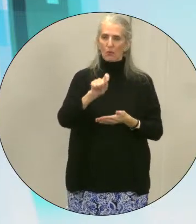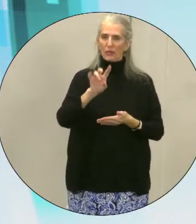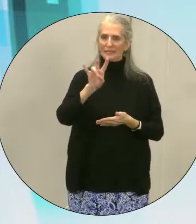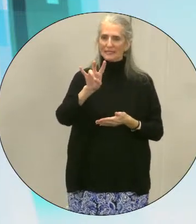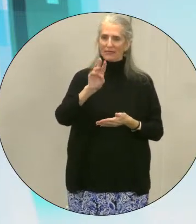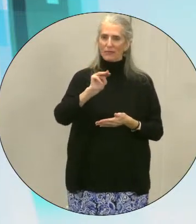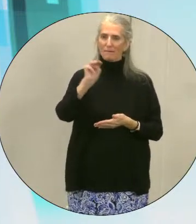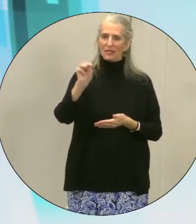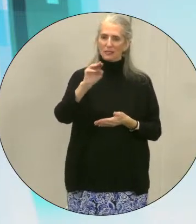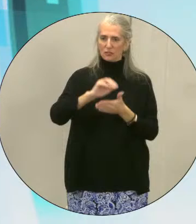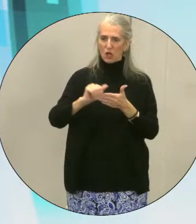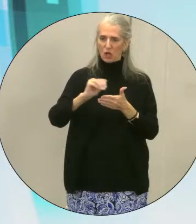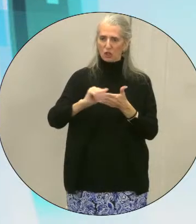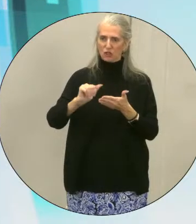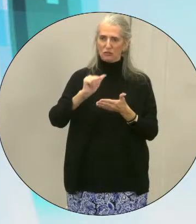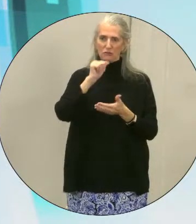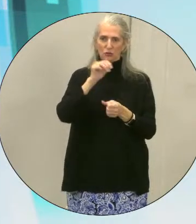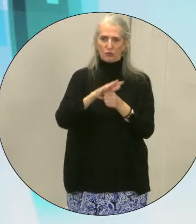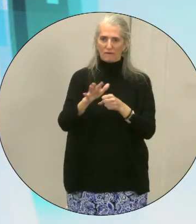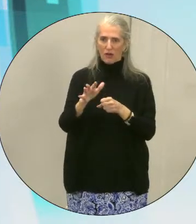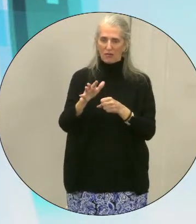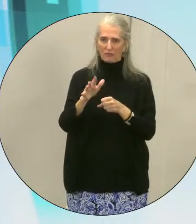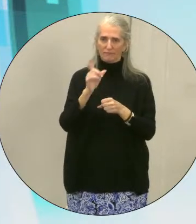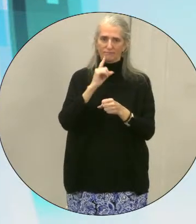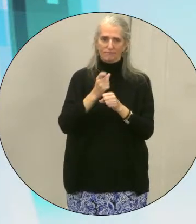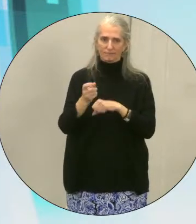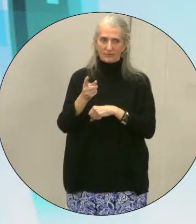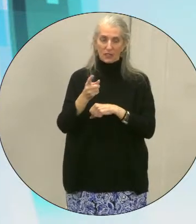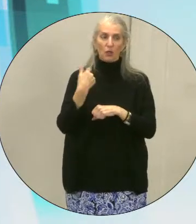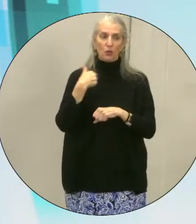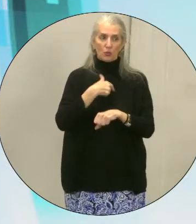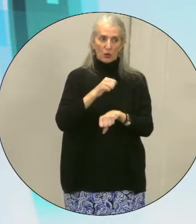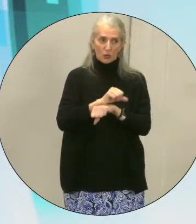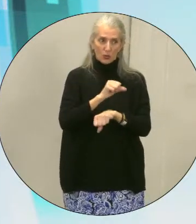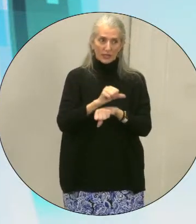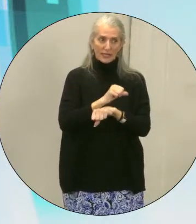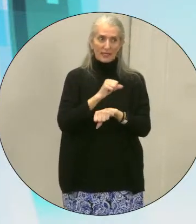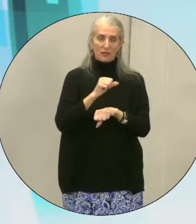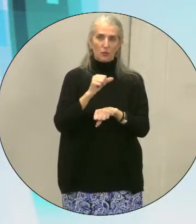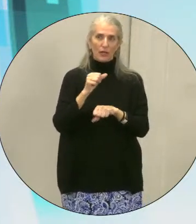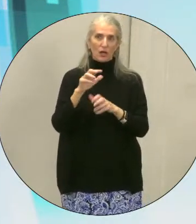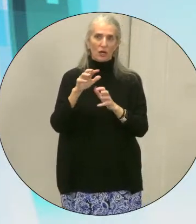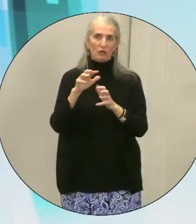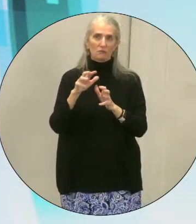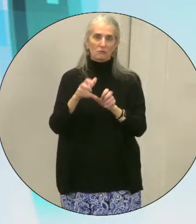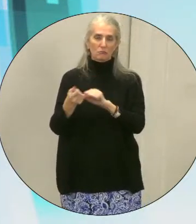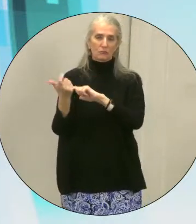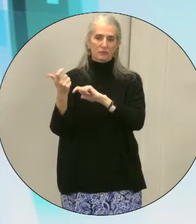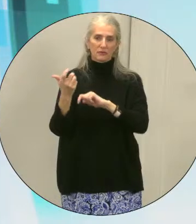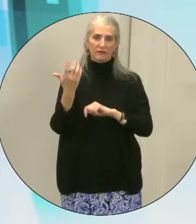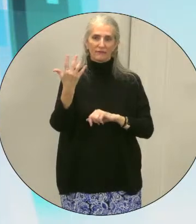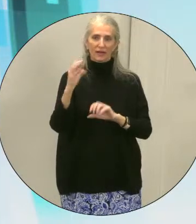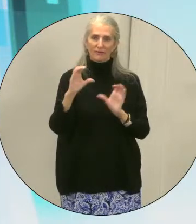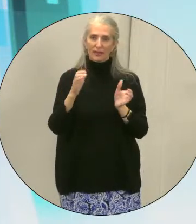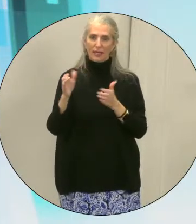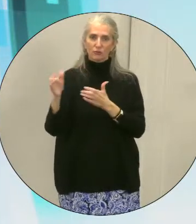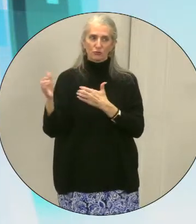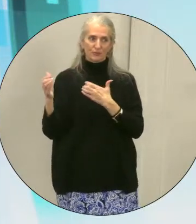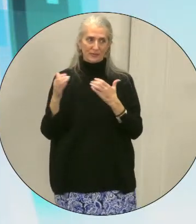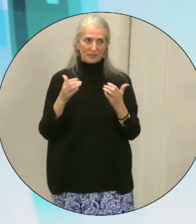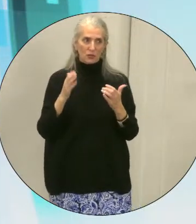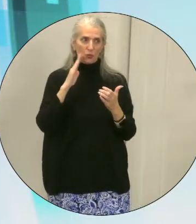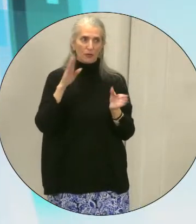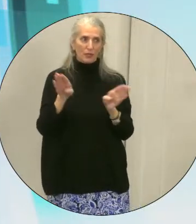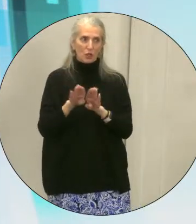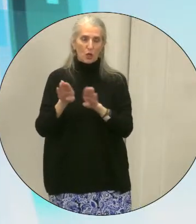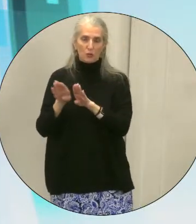shortfall. We are working, I believe we are losing 5 classrooms. There's 5 classrooms that are going to be